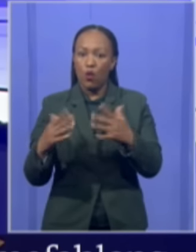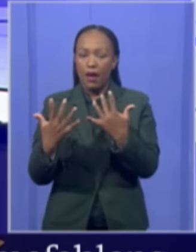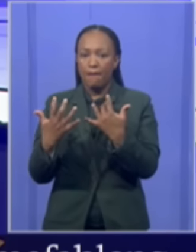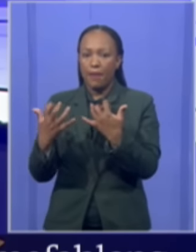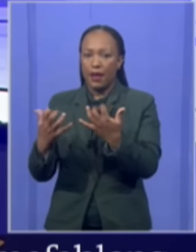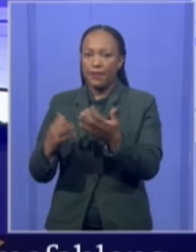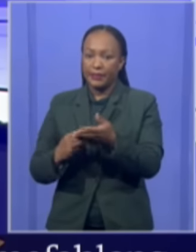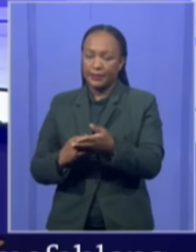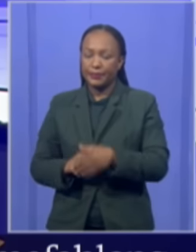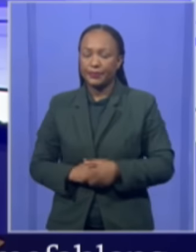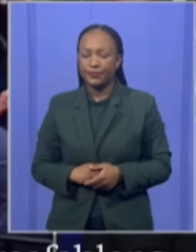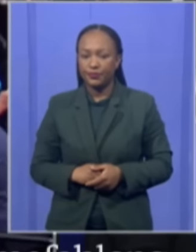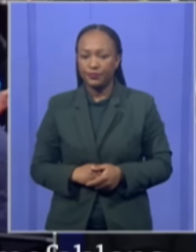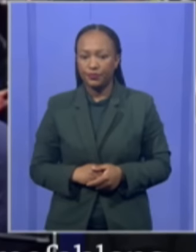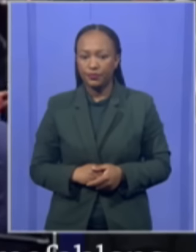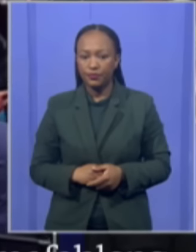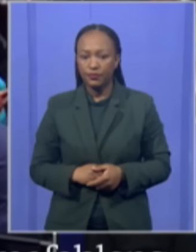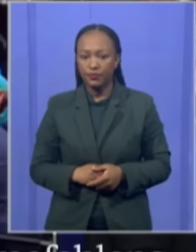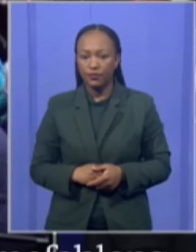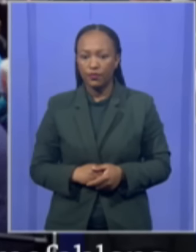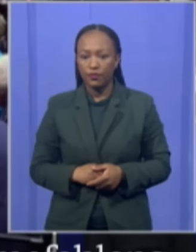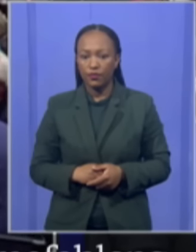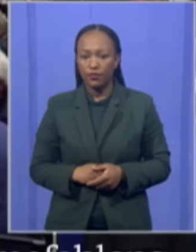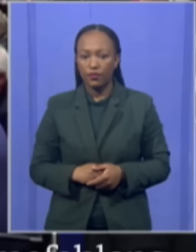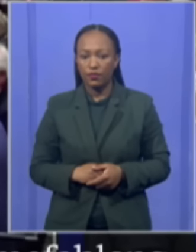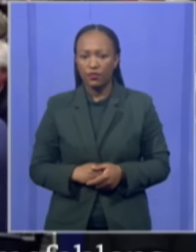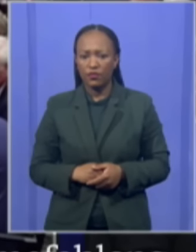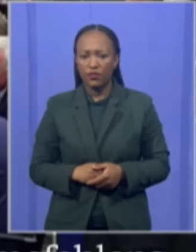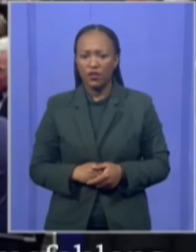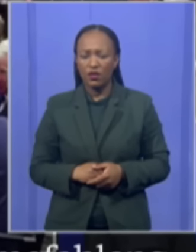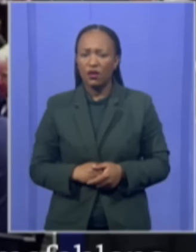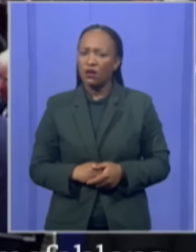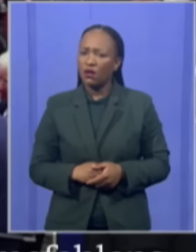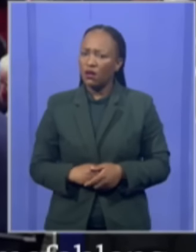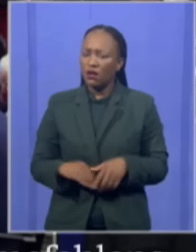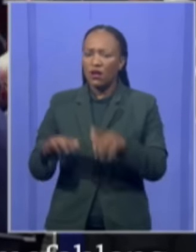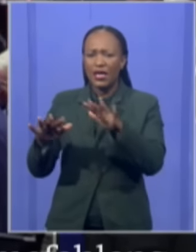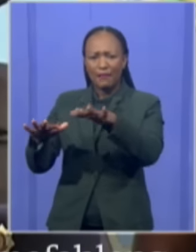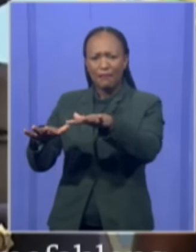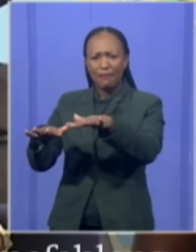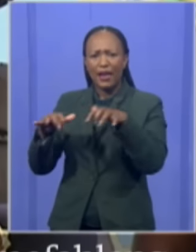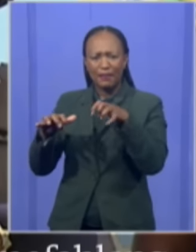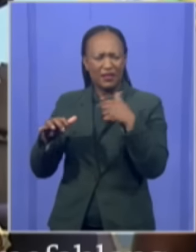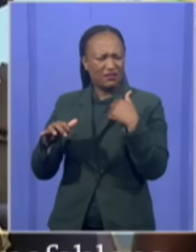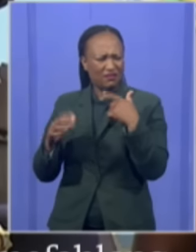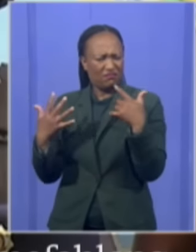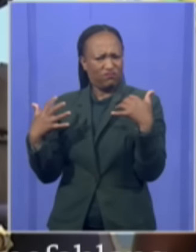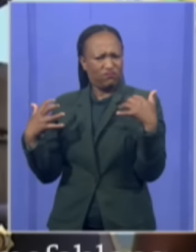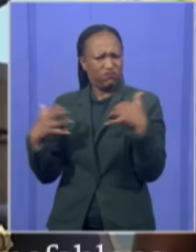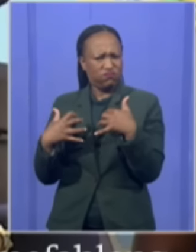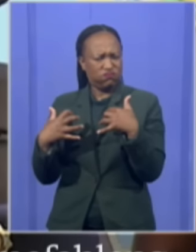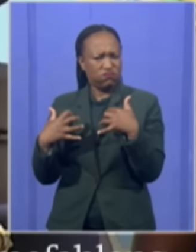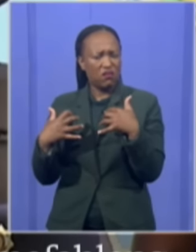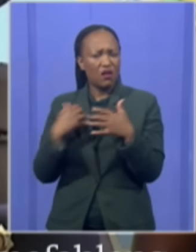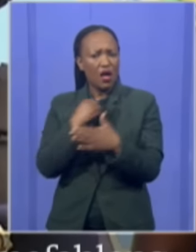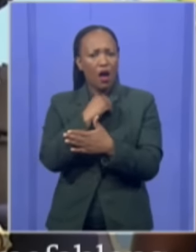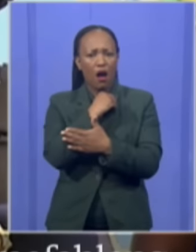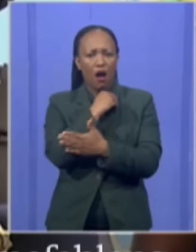parlamenteng. Palamente e makaditšwe ke taba yeo e utollotšwego ya gore tšhireletšo ya setšhaba e